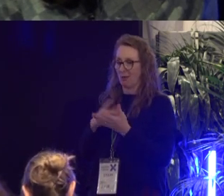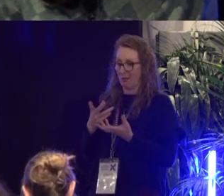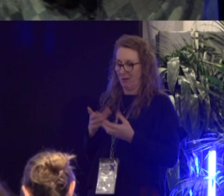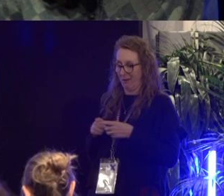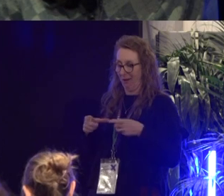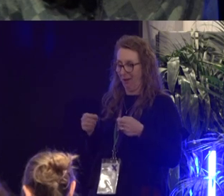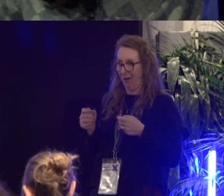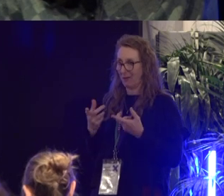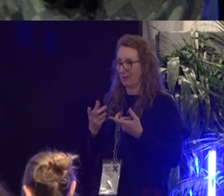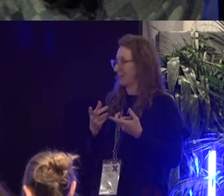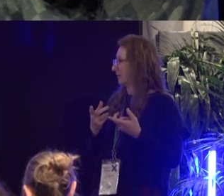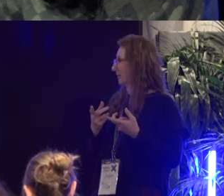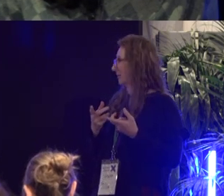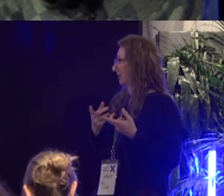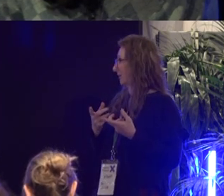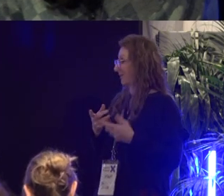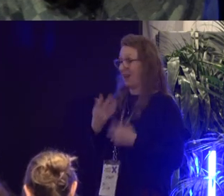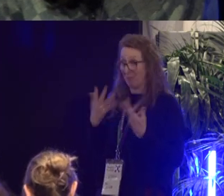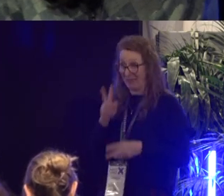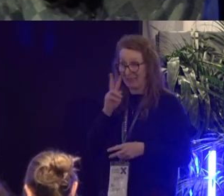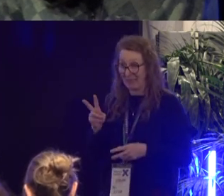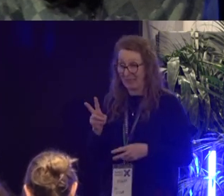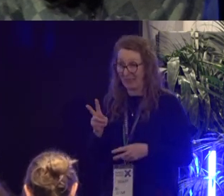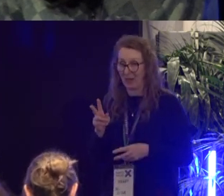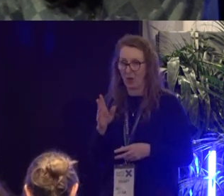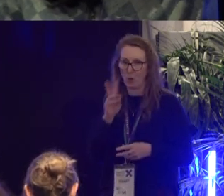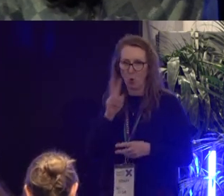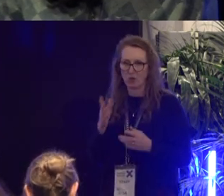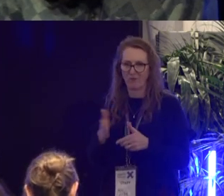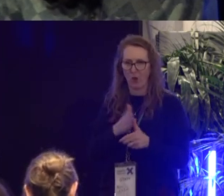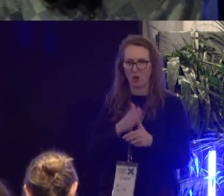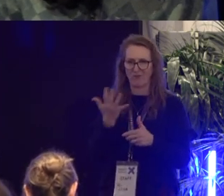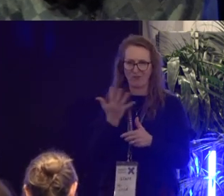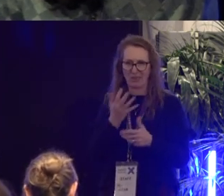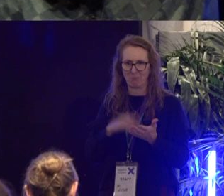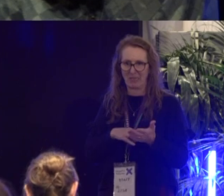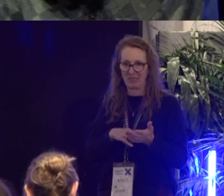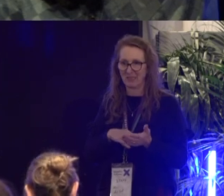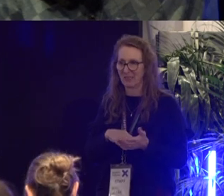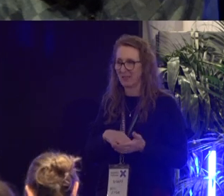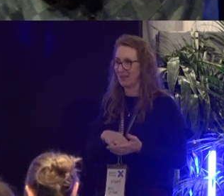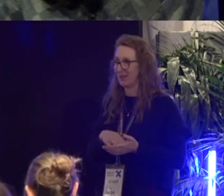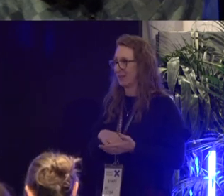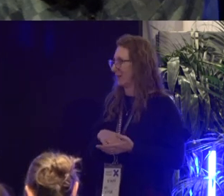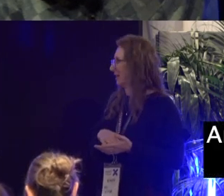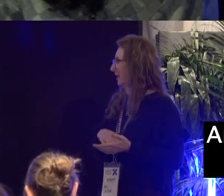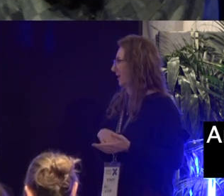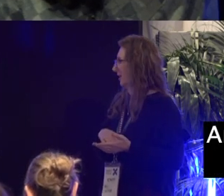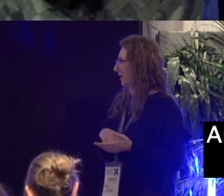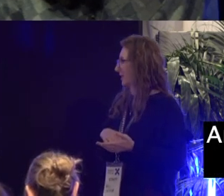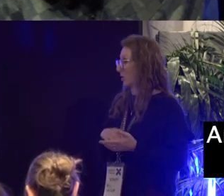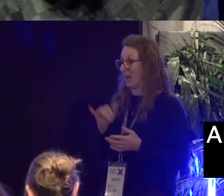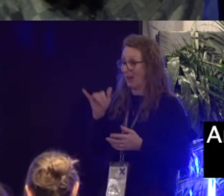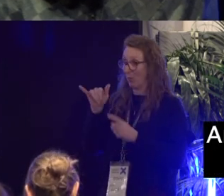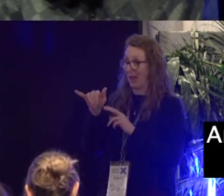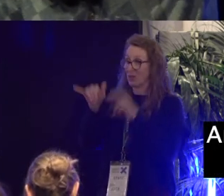met someone. So I'd already seen it. I went to watch the first 15 minutes. and Tom Cruise is jumping out of the back of an airplane, and I just